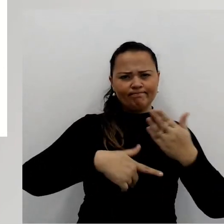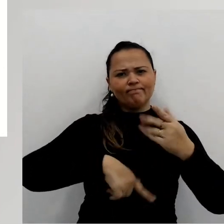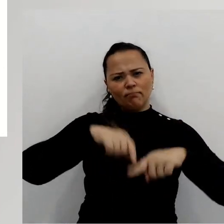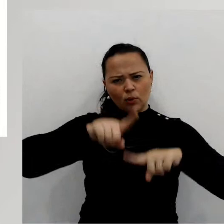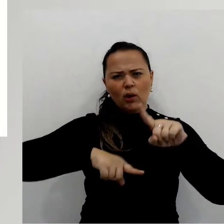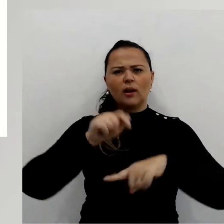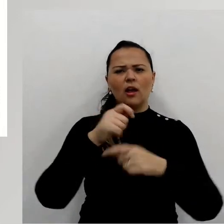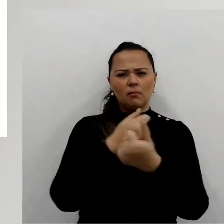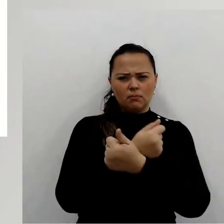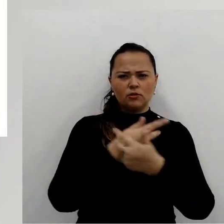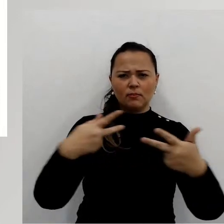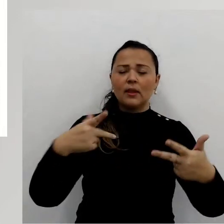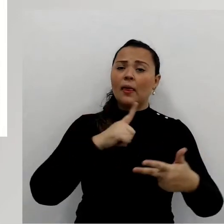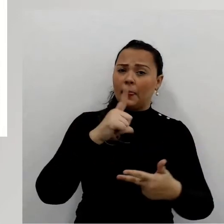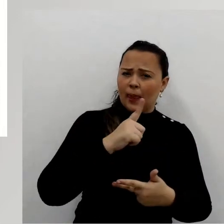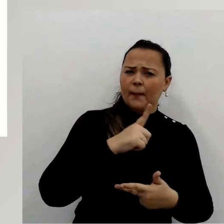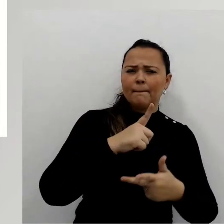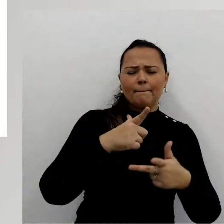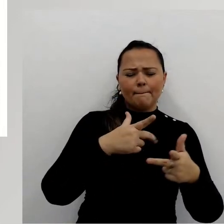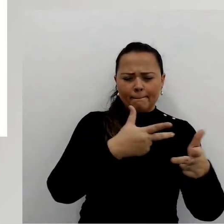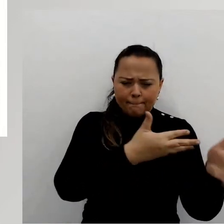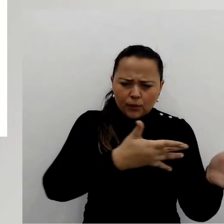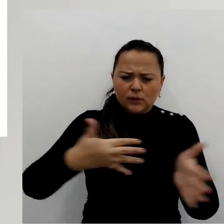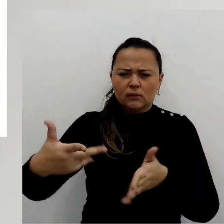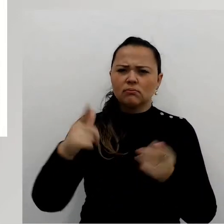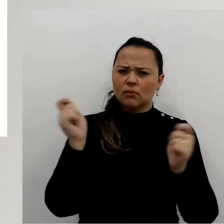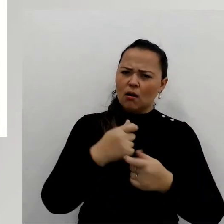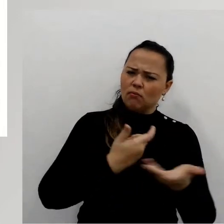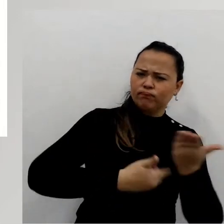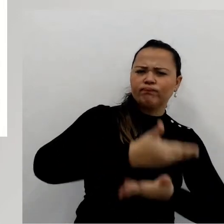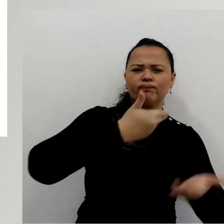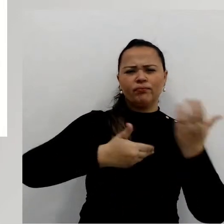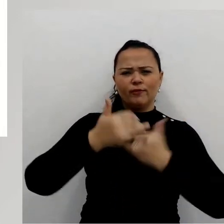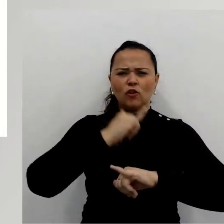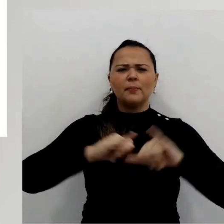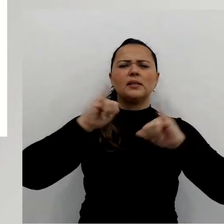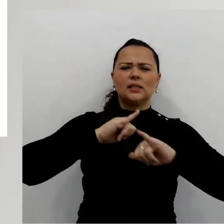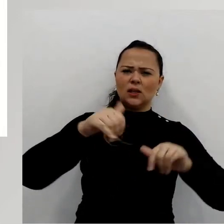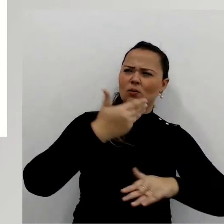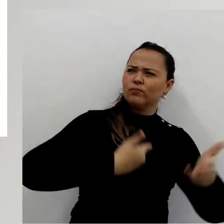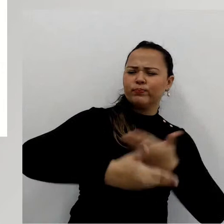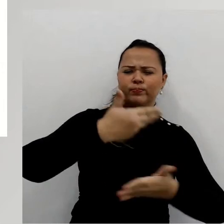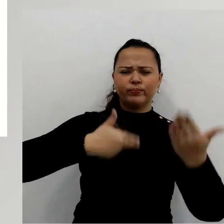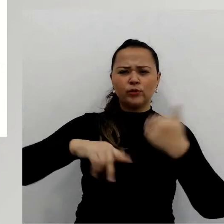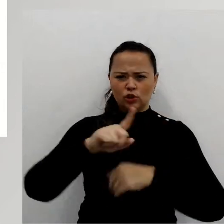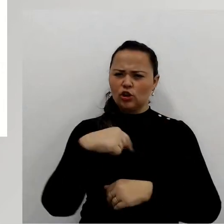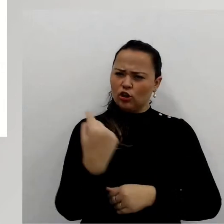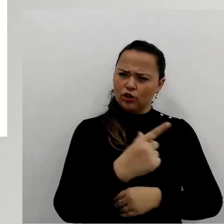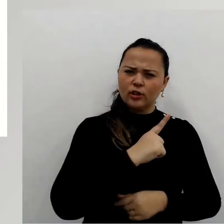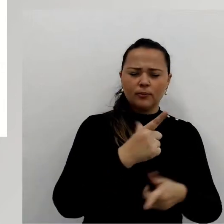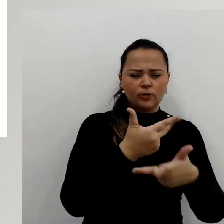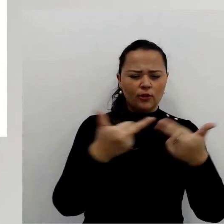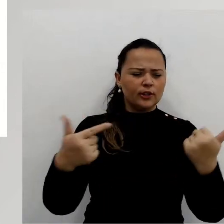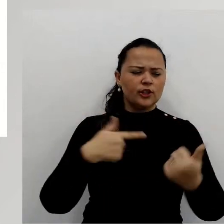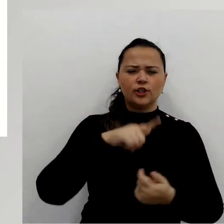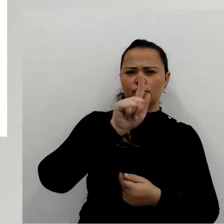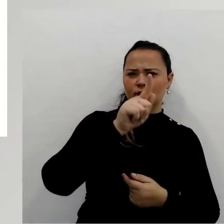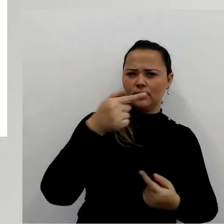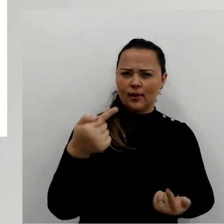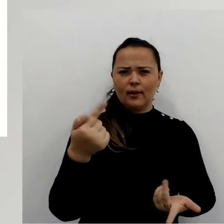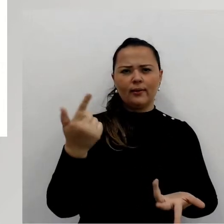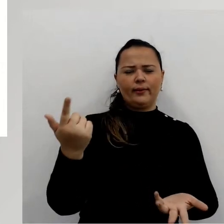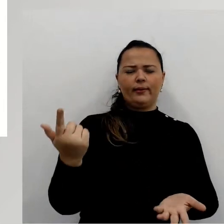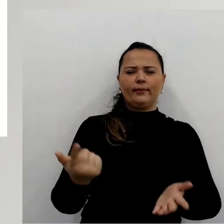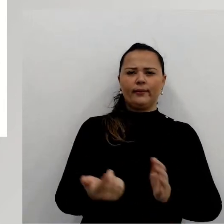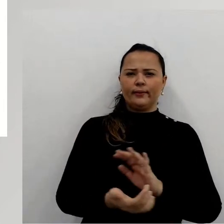actually begin to share information. And then, of course, for color, you have things like G7 and color management.